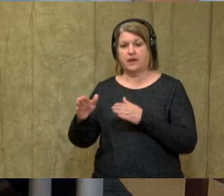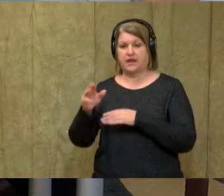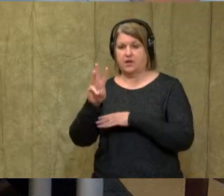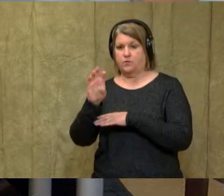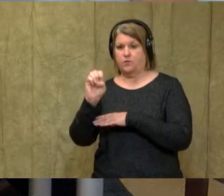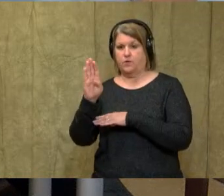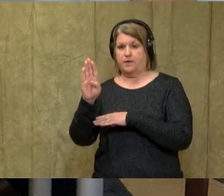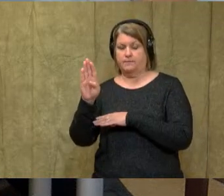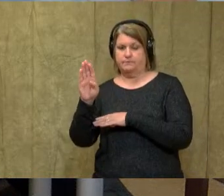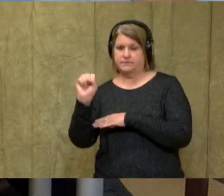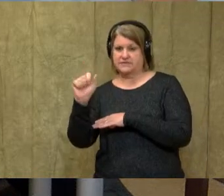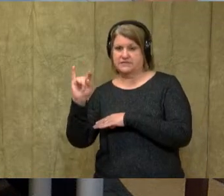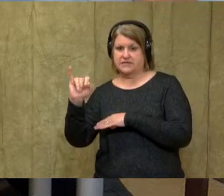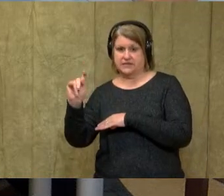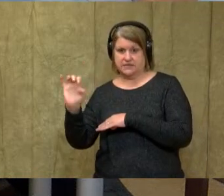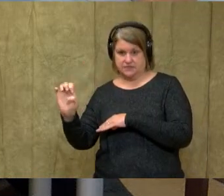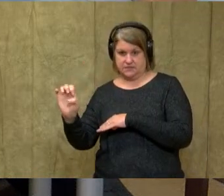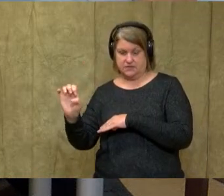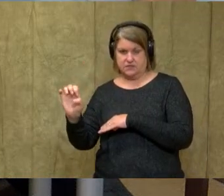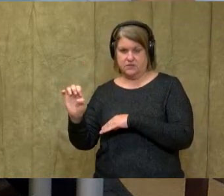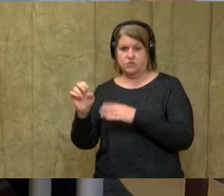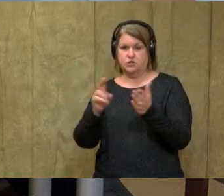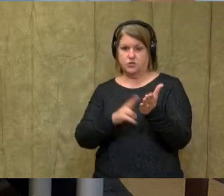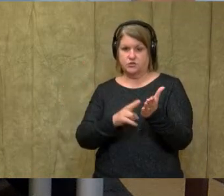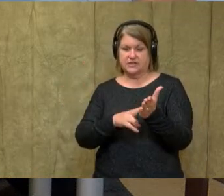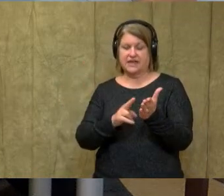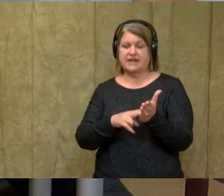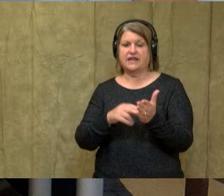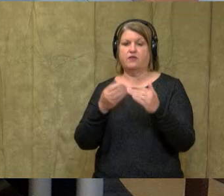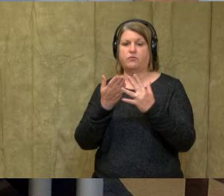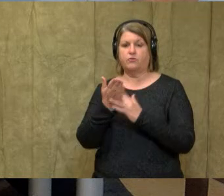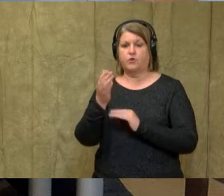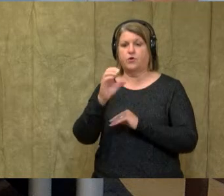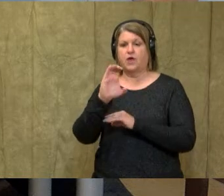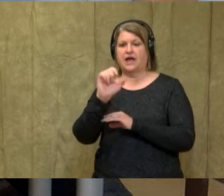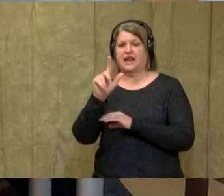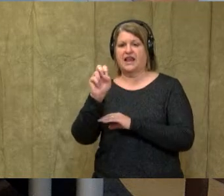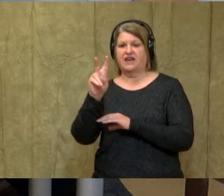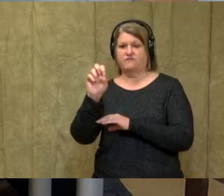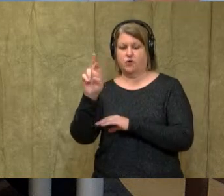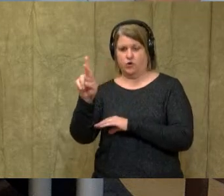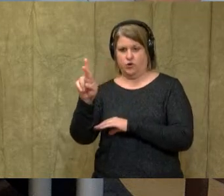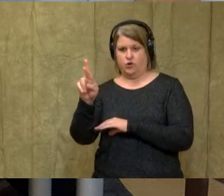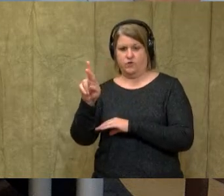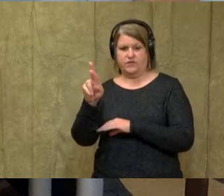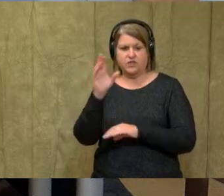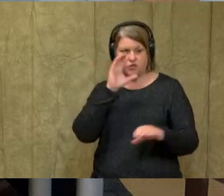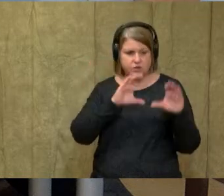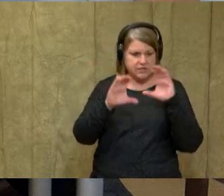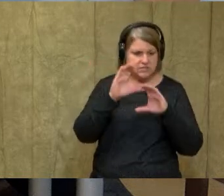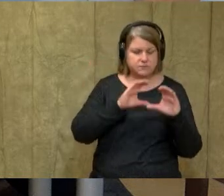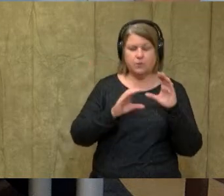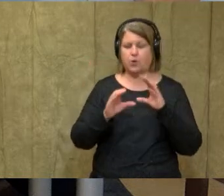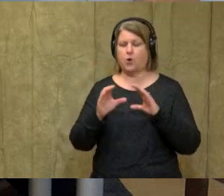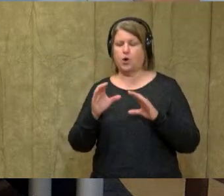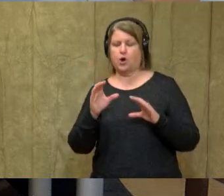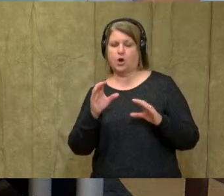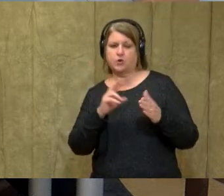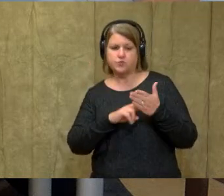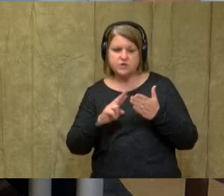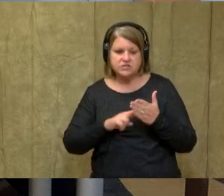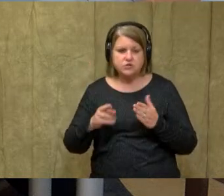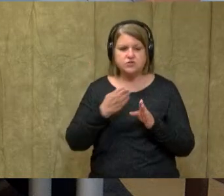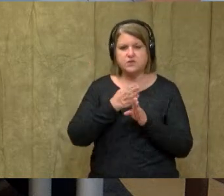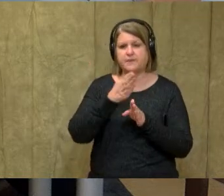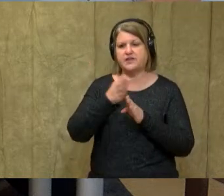your MCPSS credentials through Clever. Then you can explore the major. Where do you go? I mean, what kind of degree